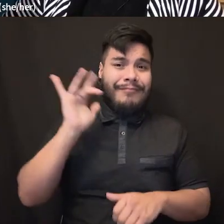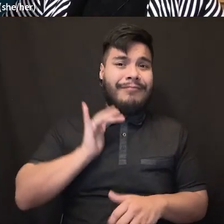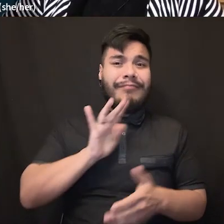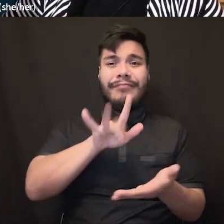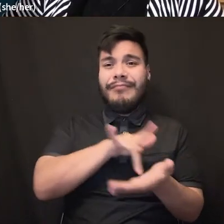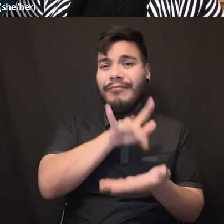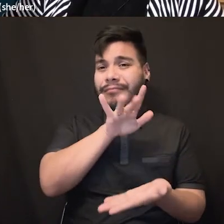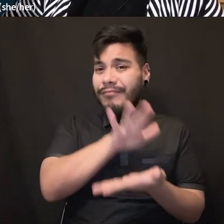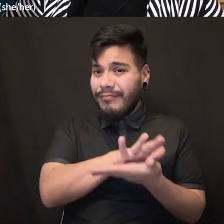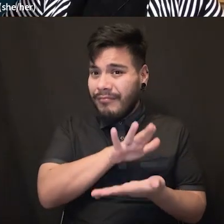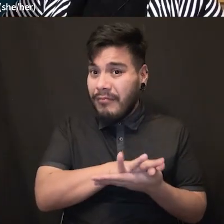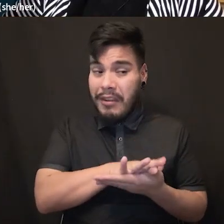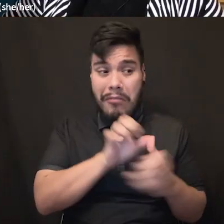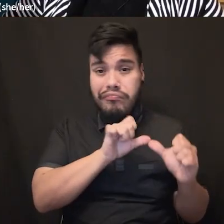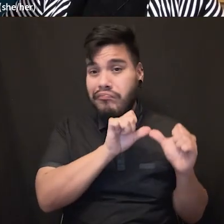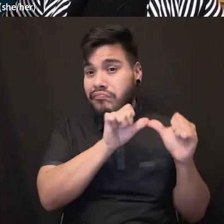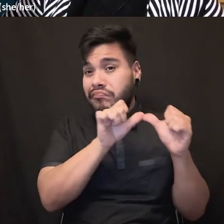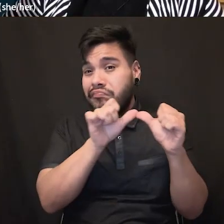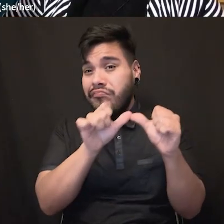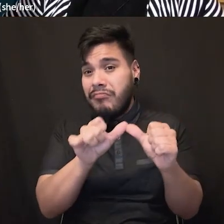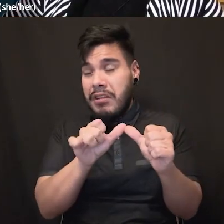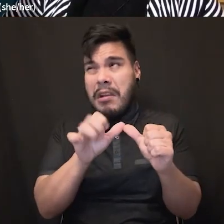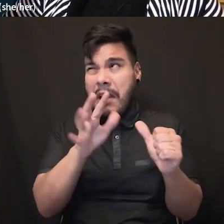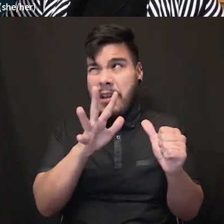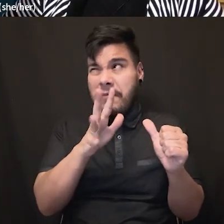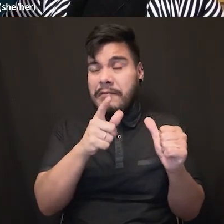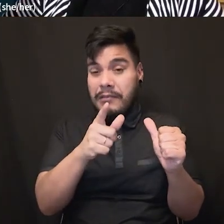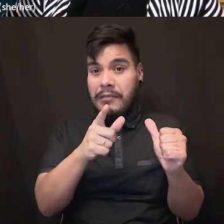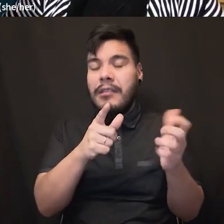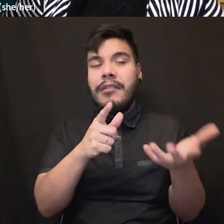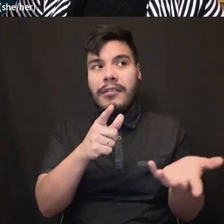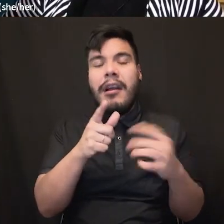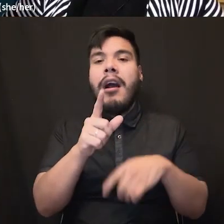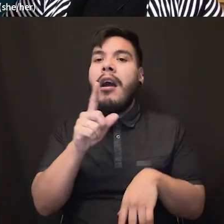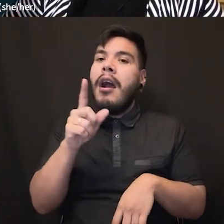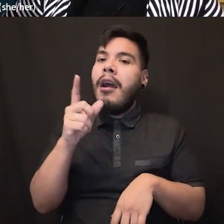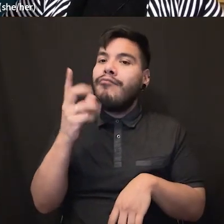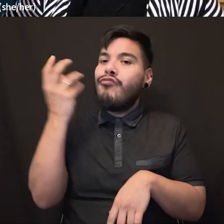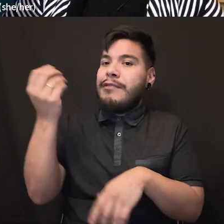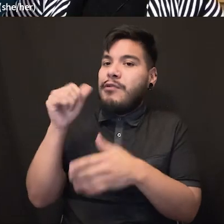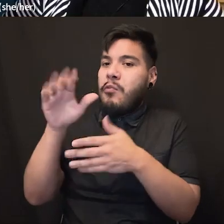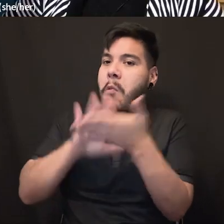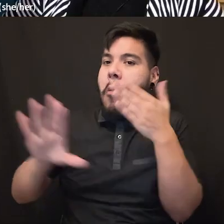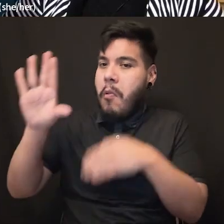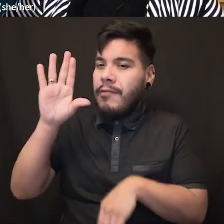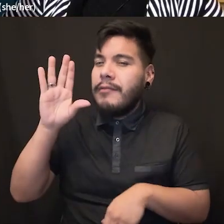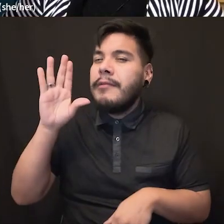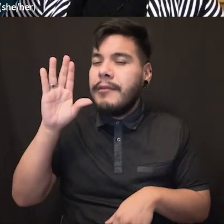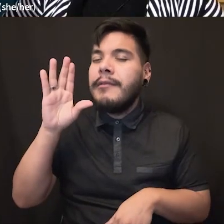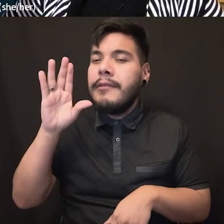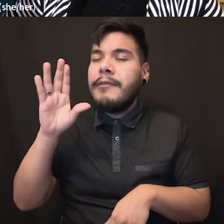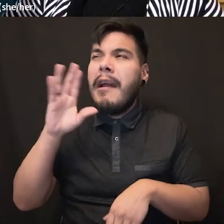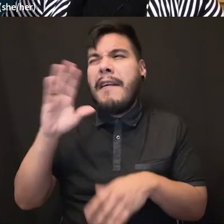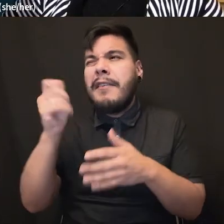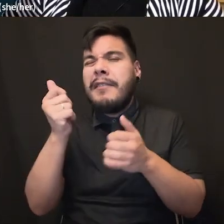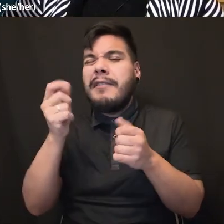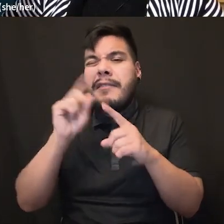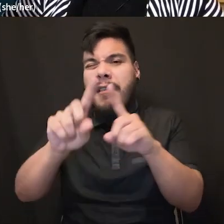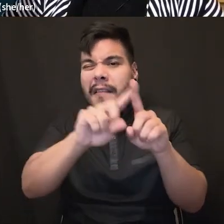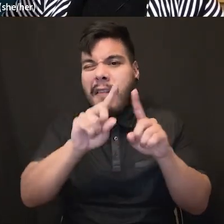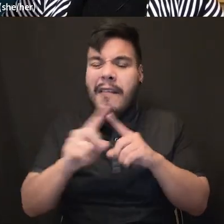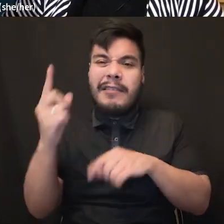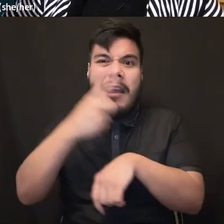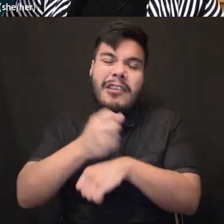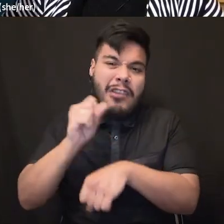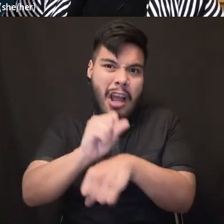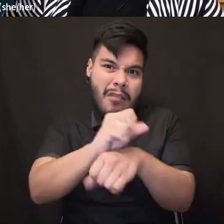have never stopped. Sort of like I went to college for it. And I mean, I've had bunches of day jobs and I have had other careers,